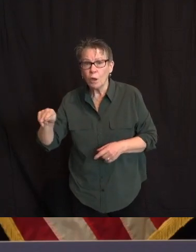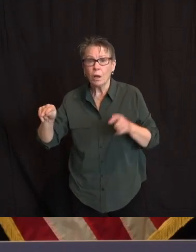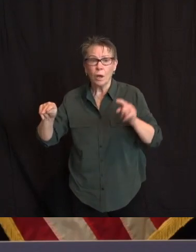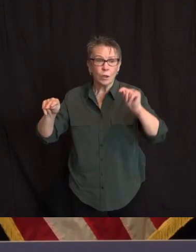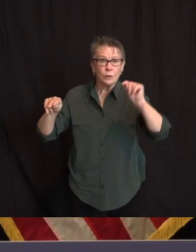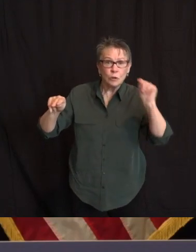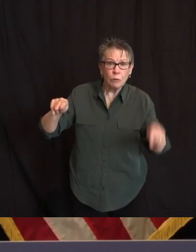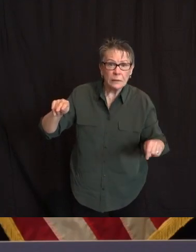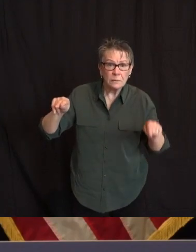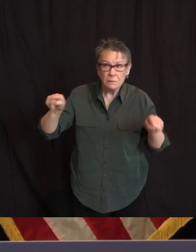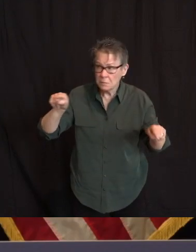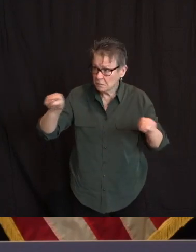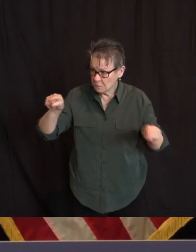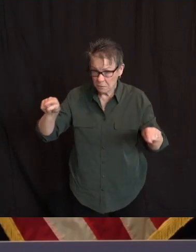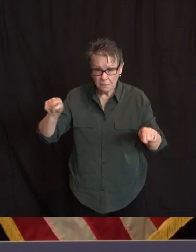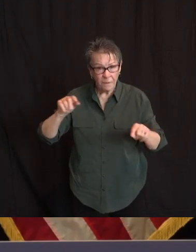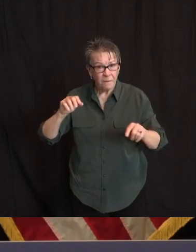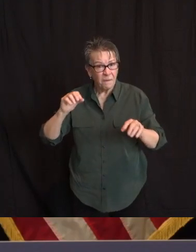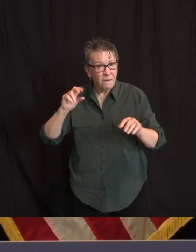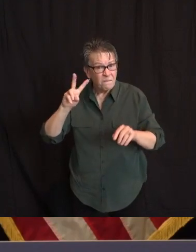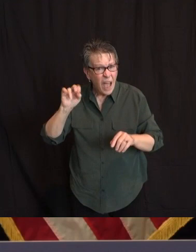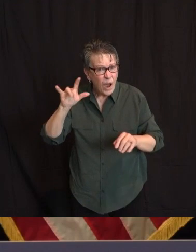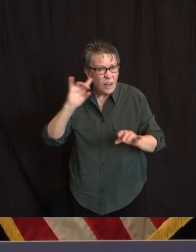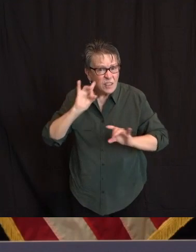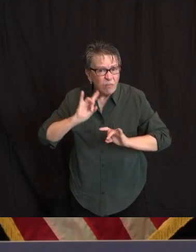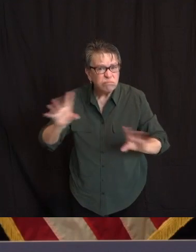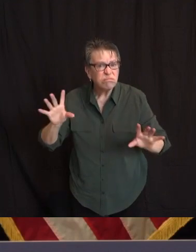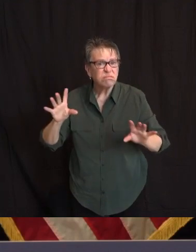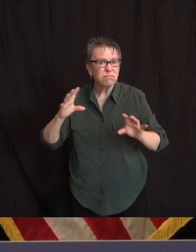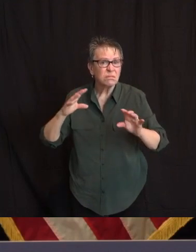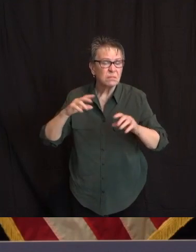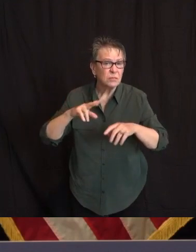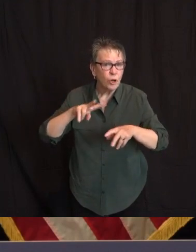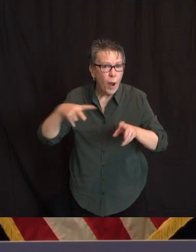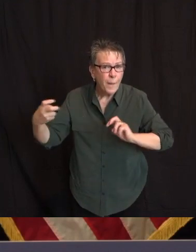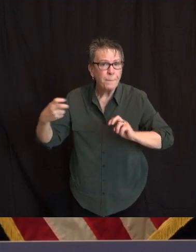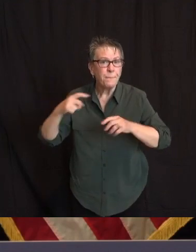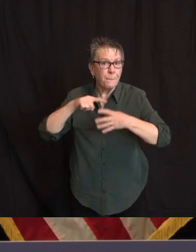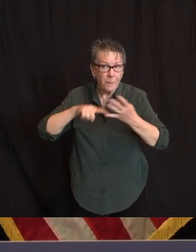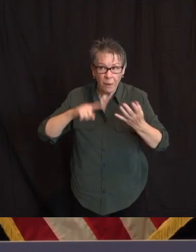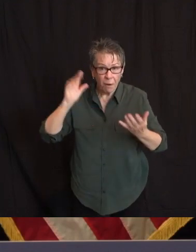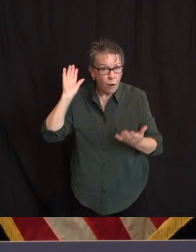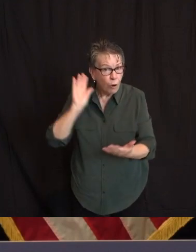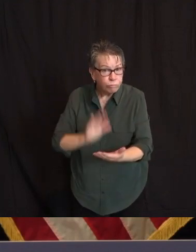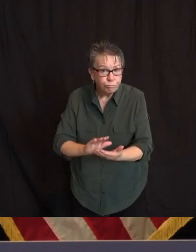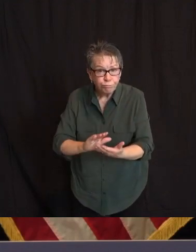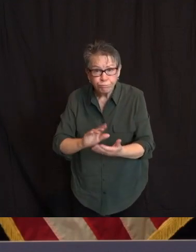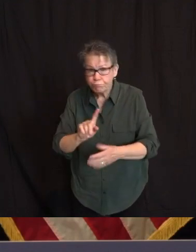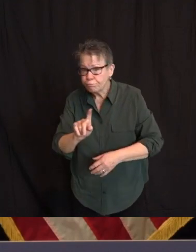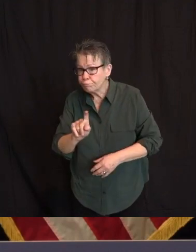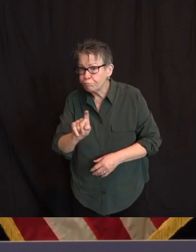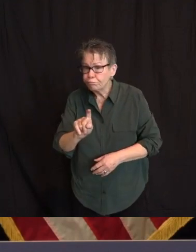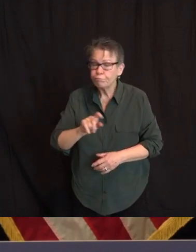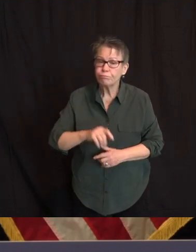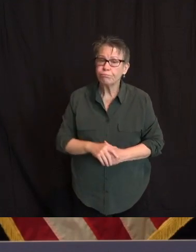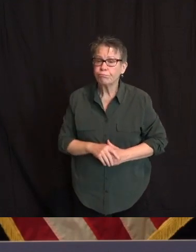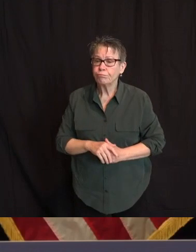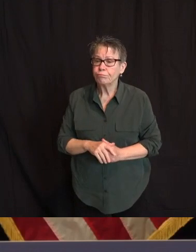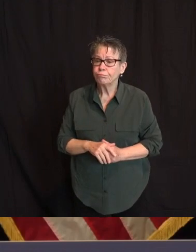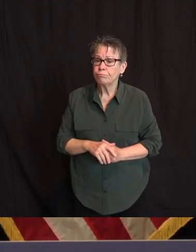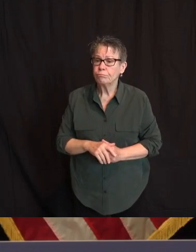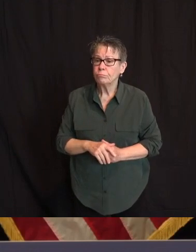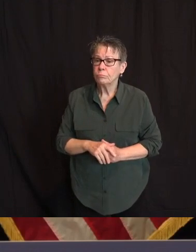large extent nurses to Judy. I don't know. I read of the situation. I think it was at Shore Regional, to the best of my knowledge,